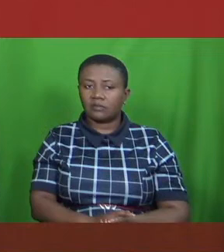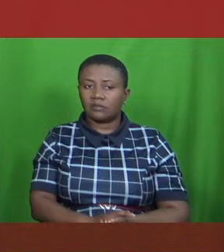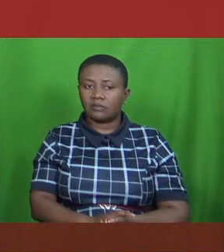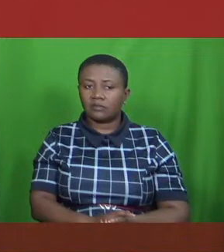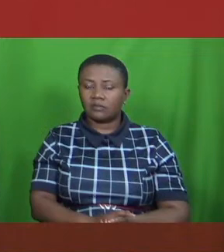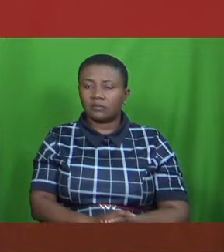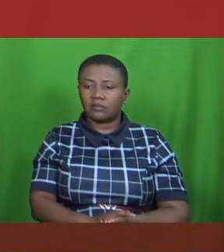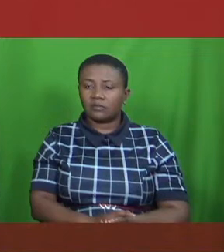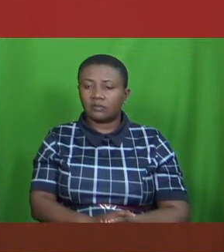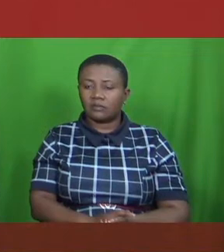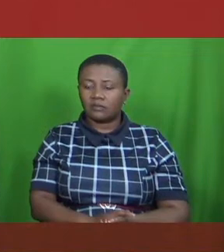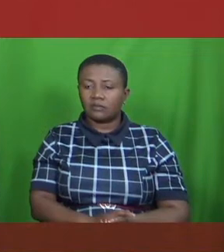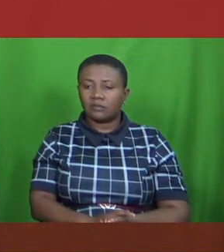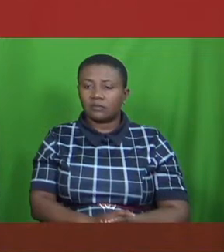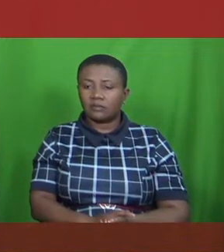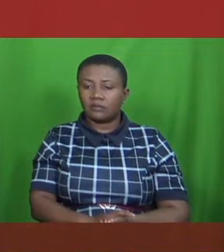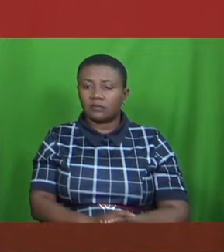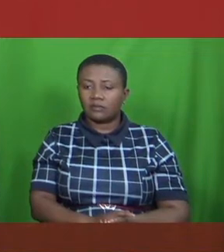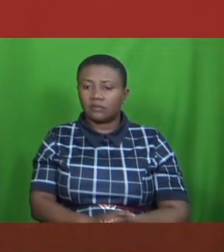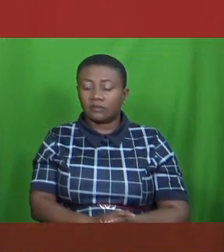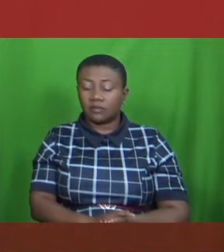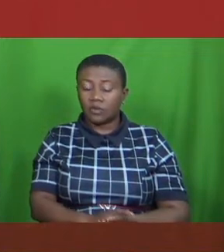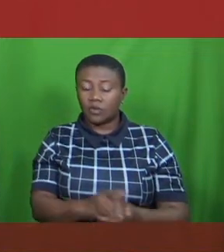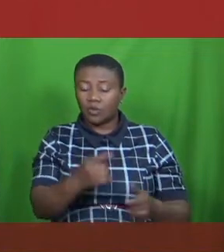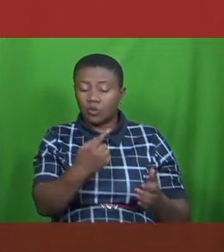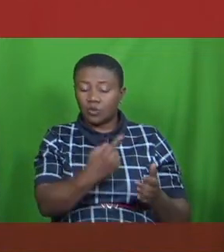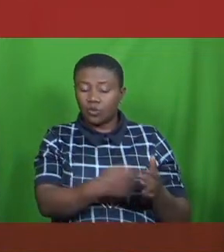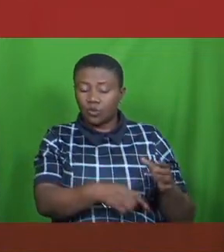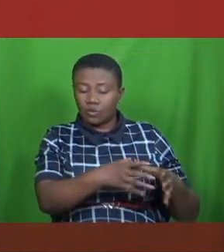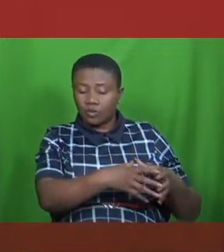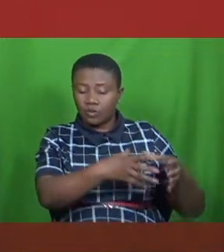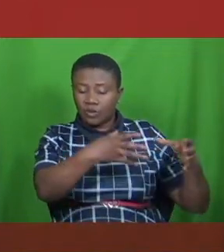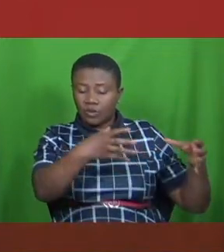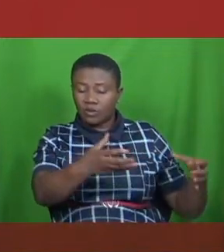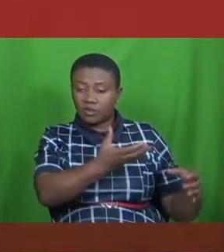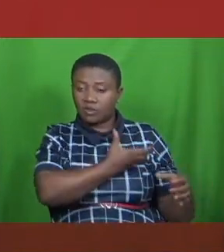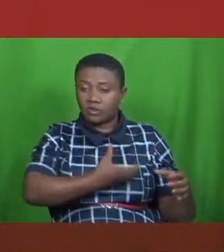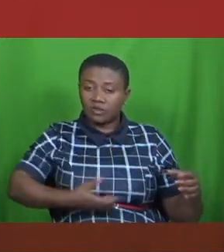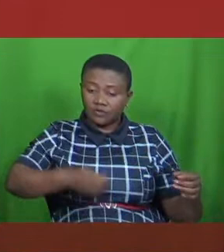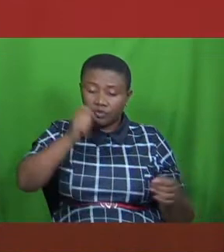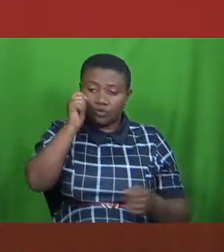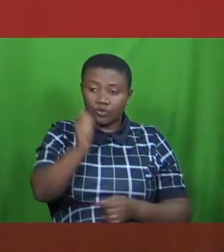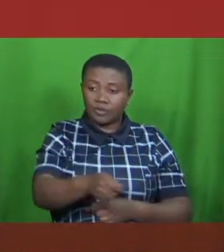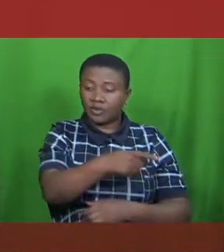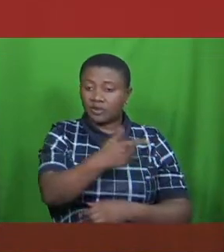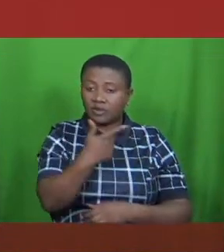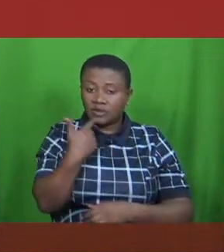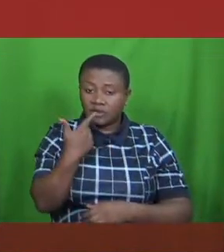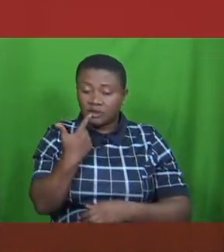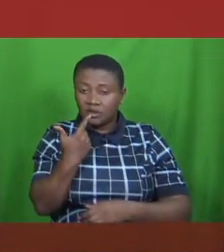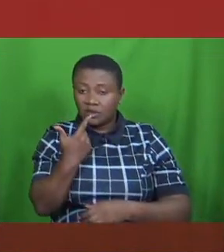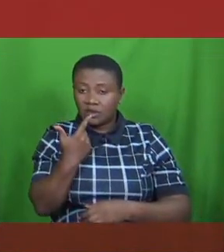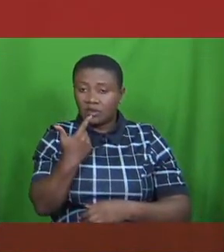According to the Majority Chief Whip, we take